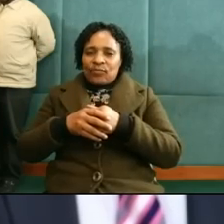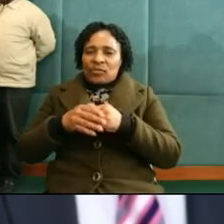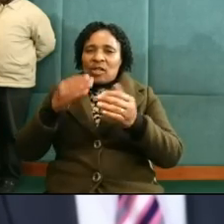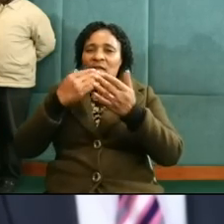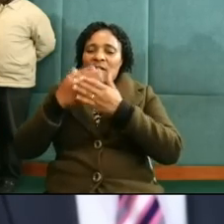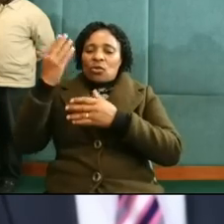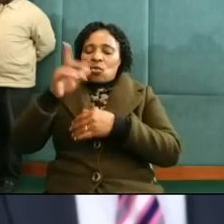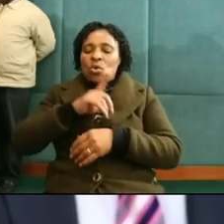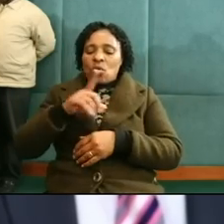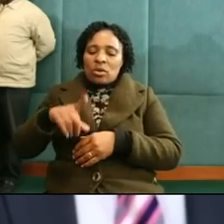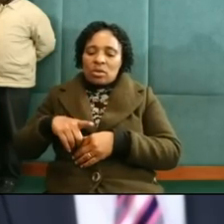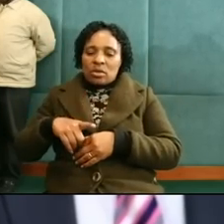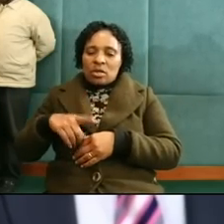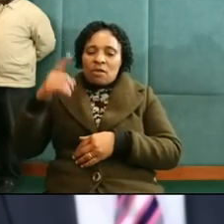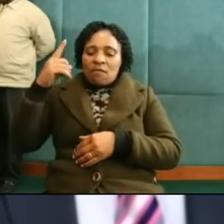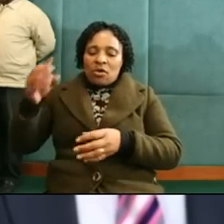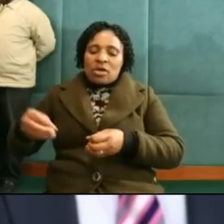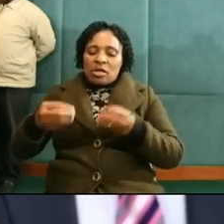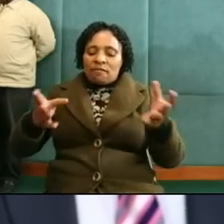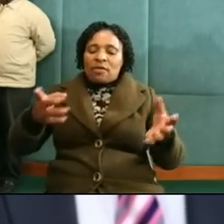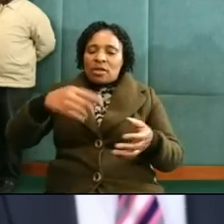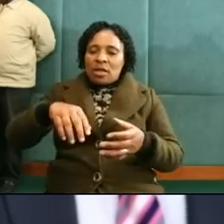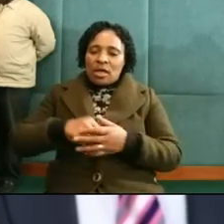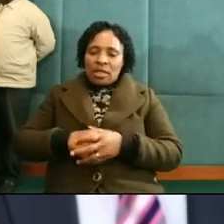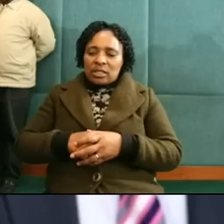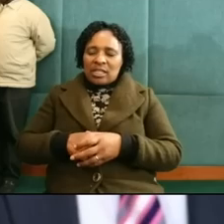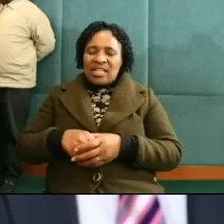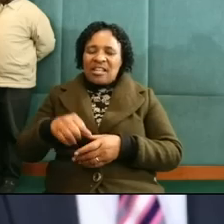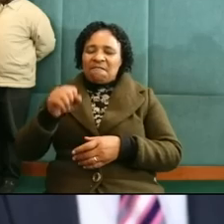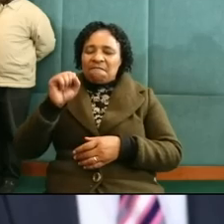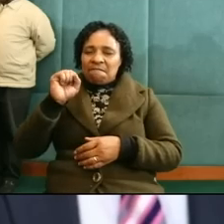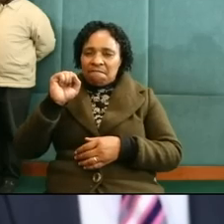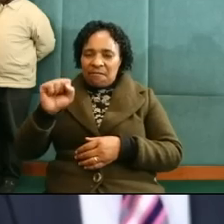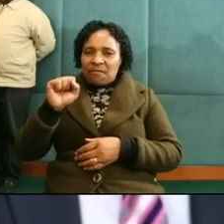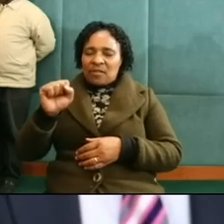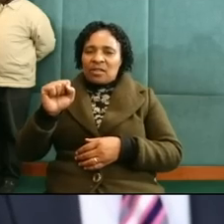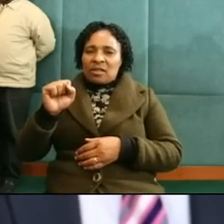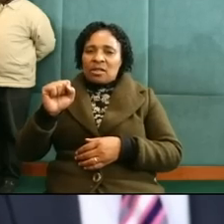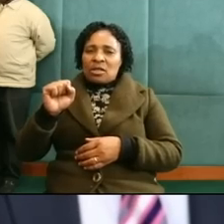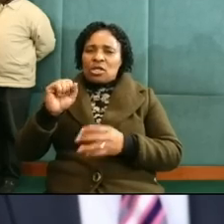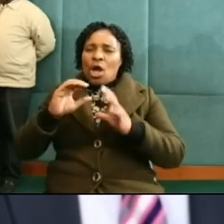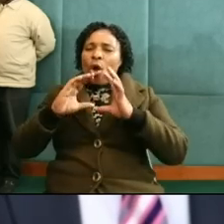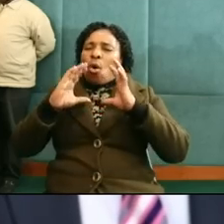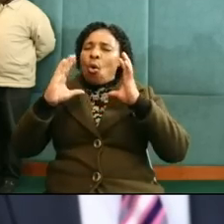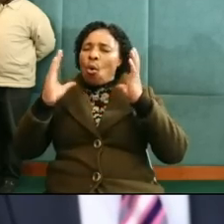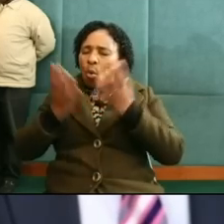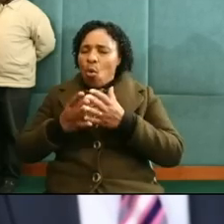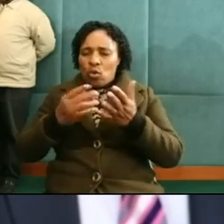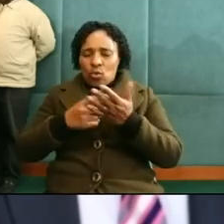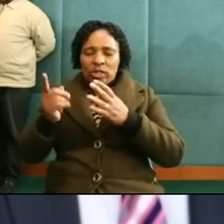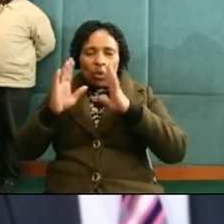Thank you, Lord, for giving us the feast for a whole week in